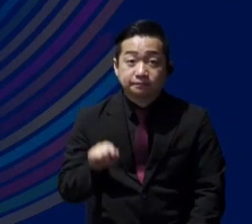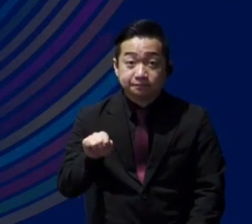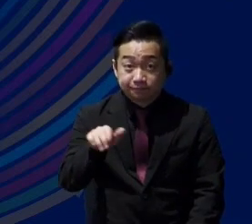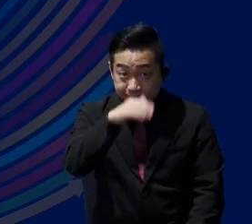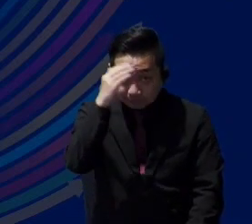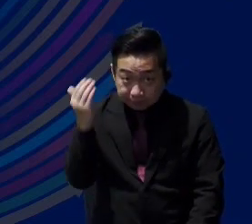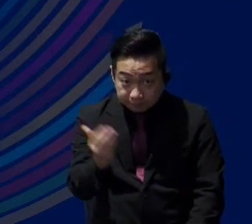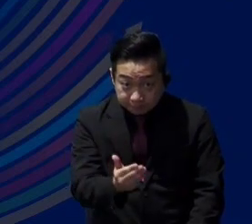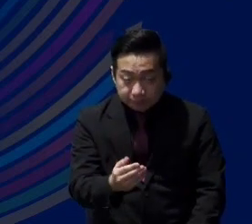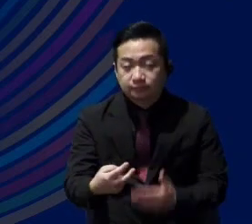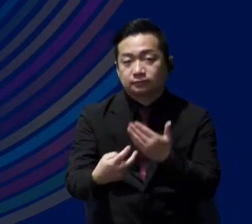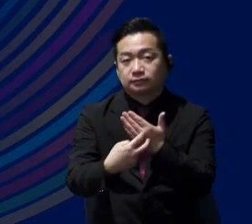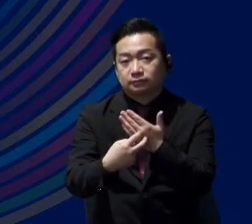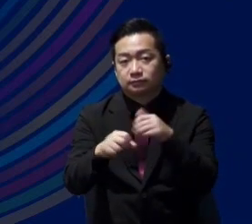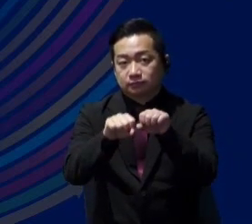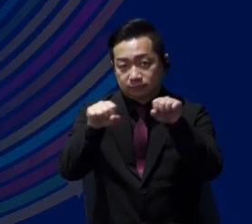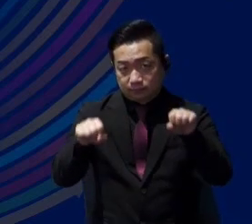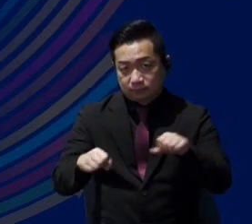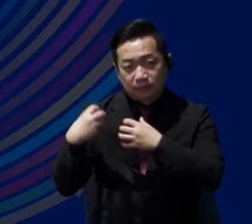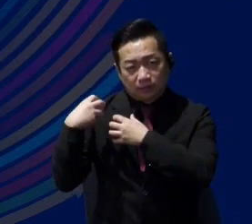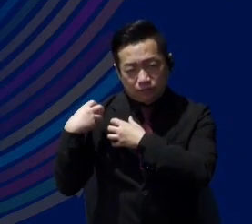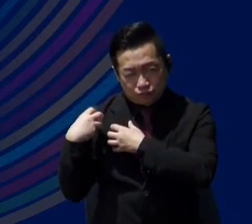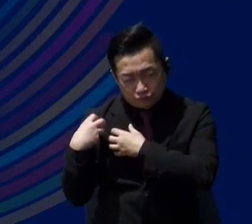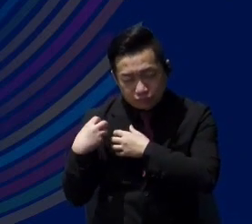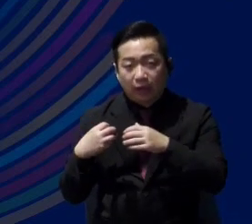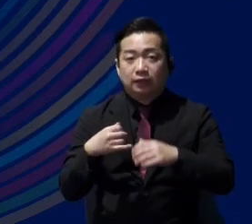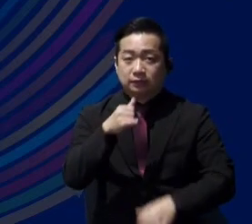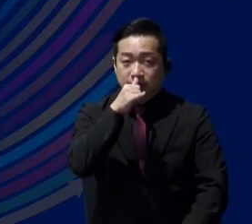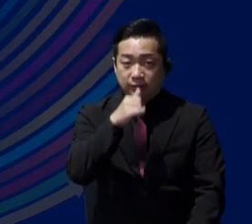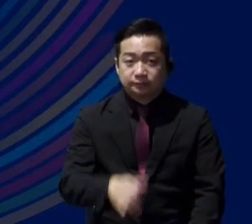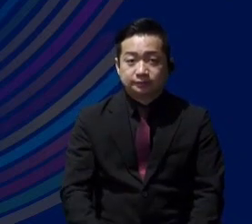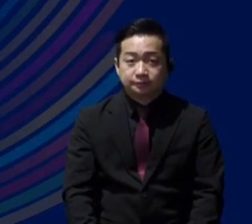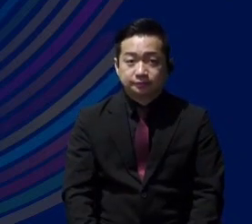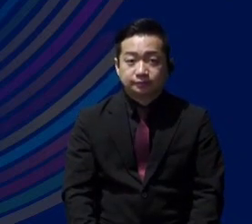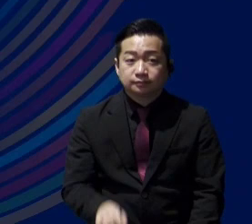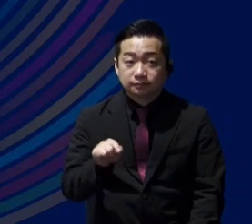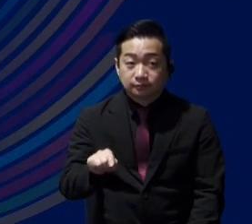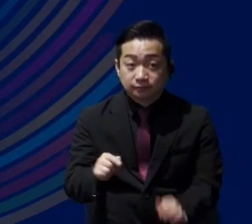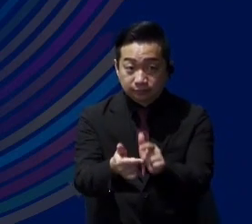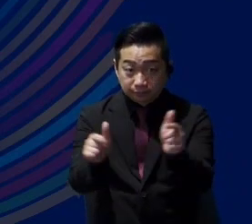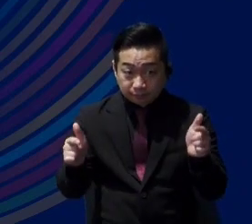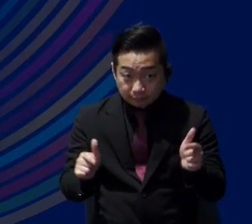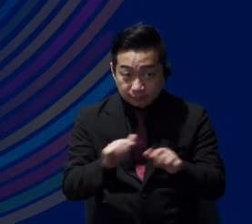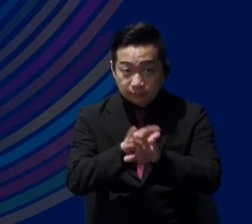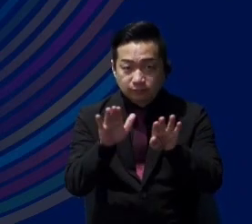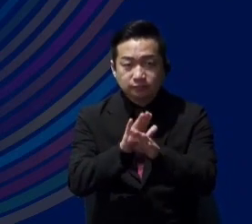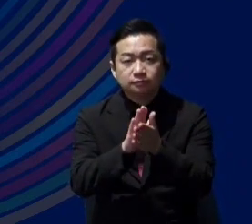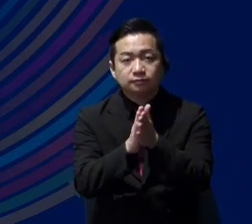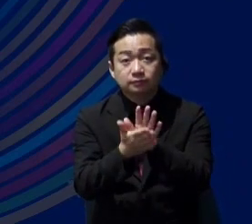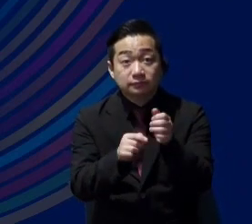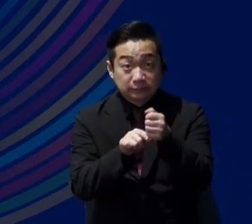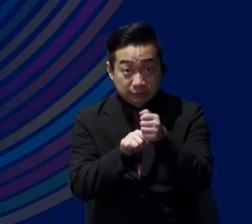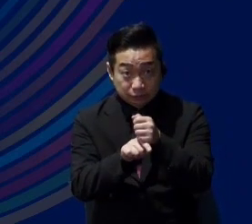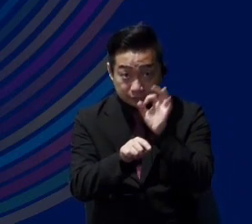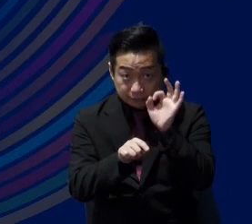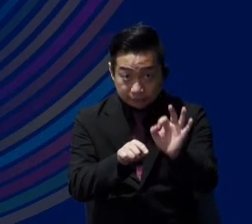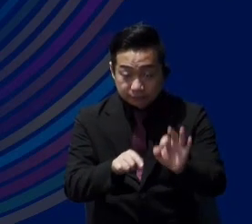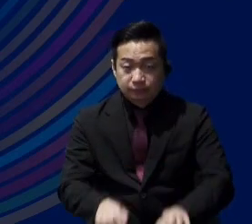14.5 million deaths and 12.5 trillion economic losses by 2050.